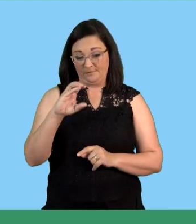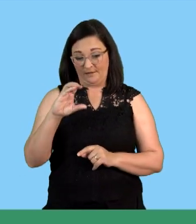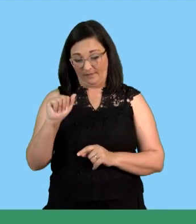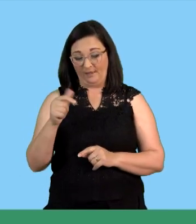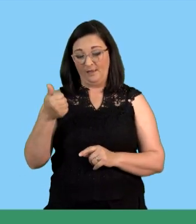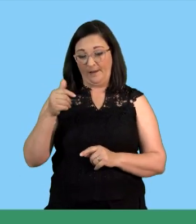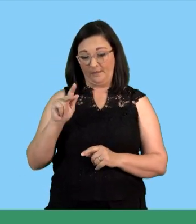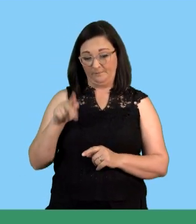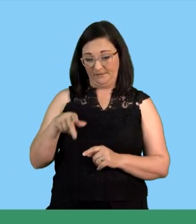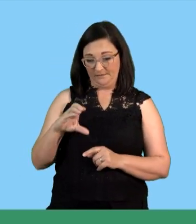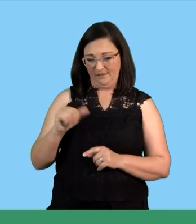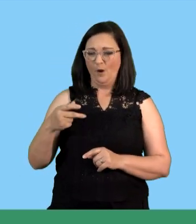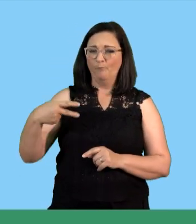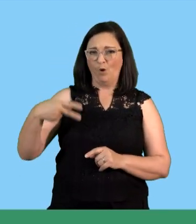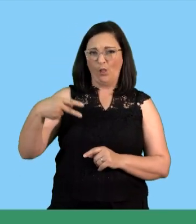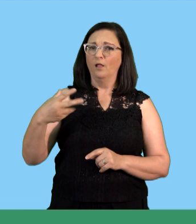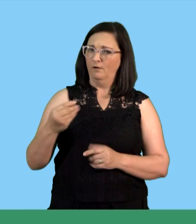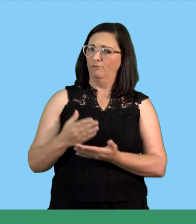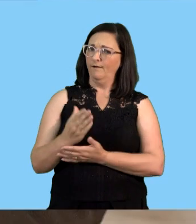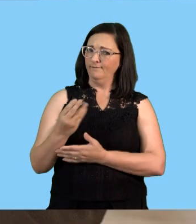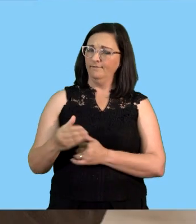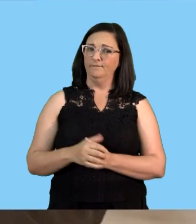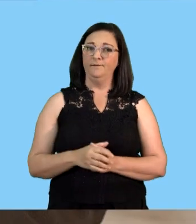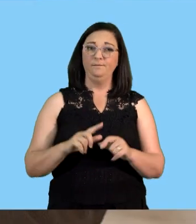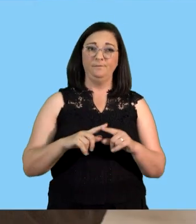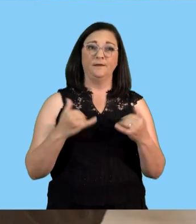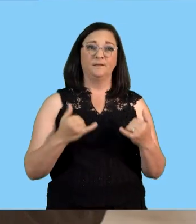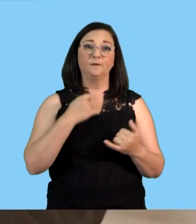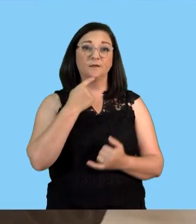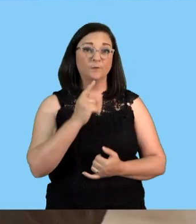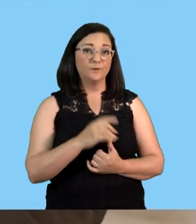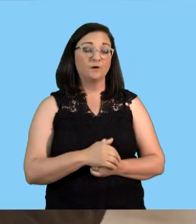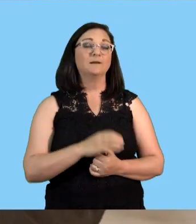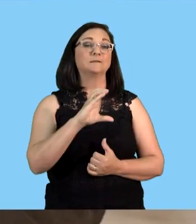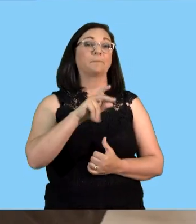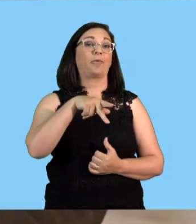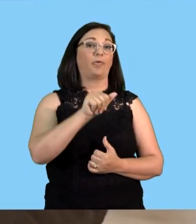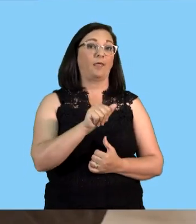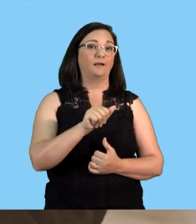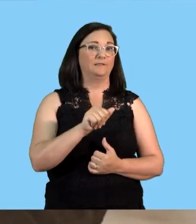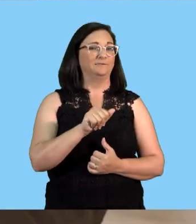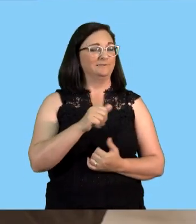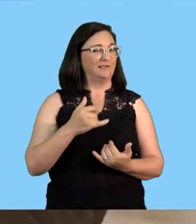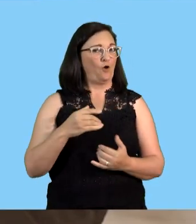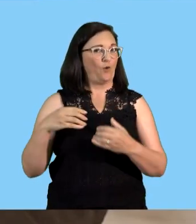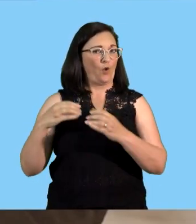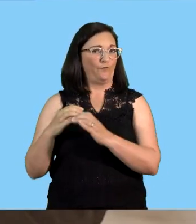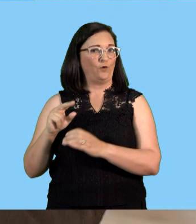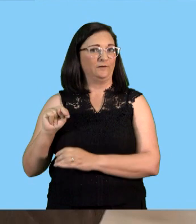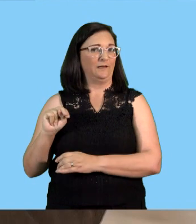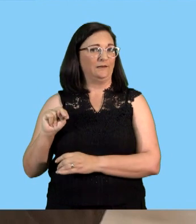and CPA, they both have rights. But so the question here strictly says, according to the CPA, not according to